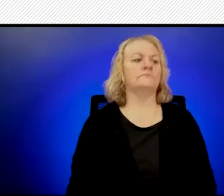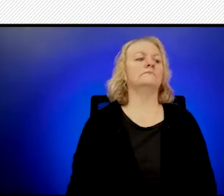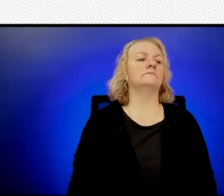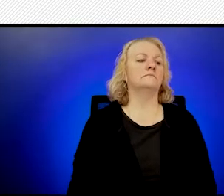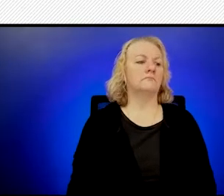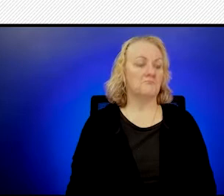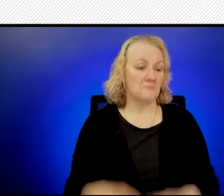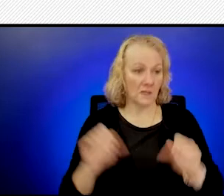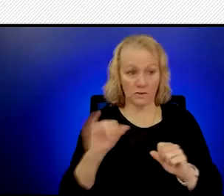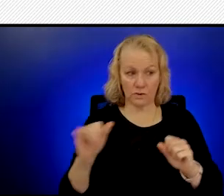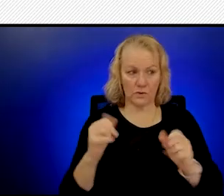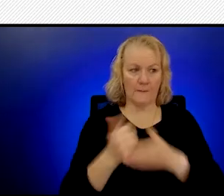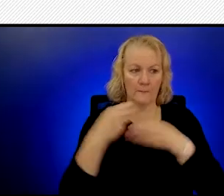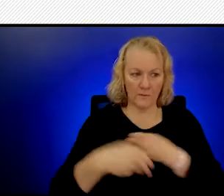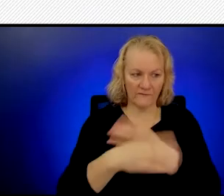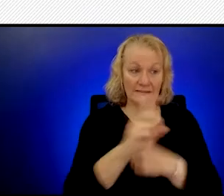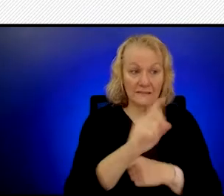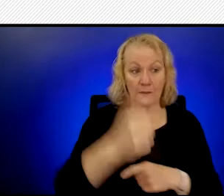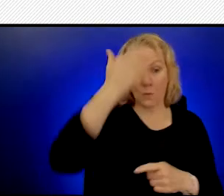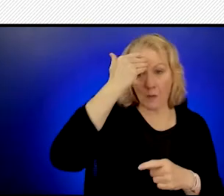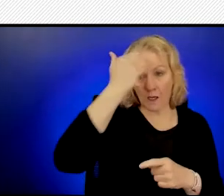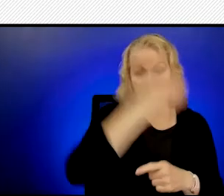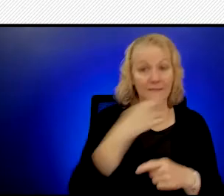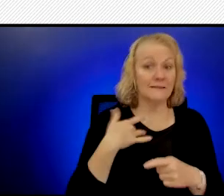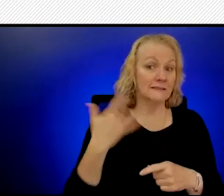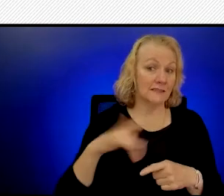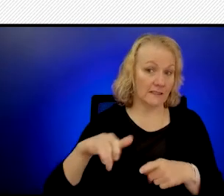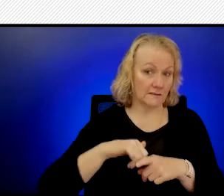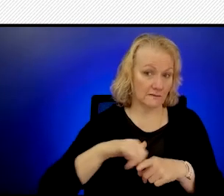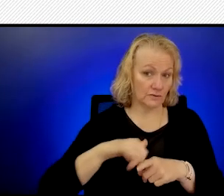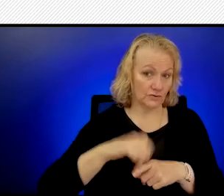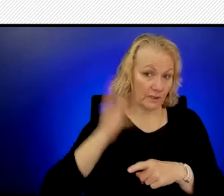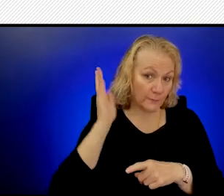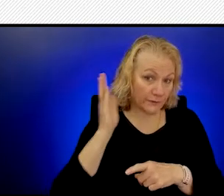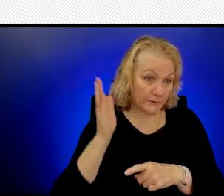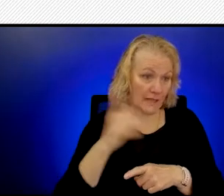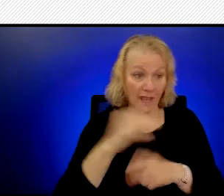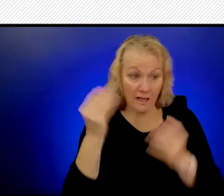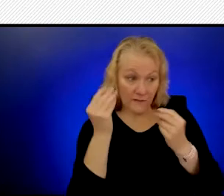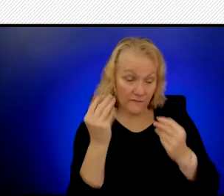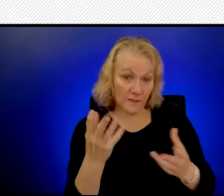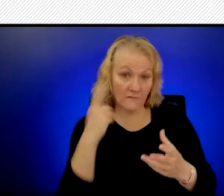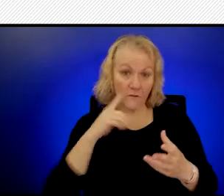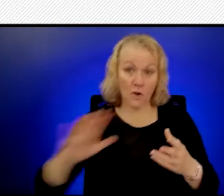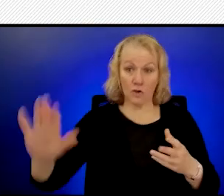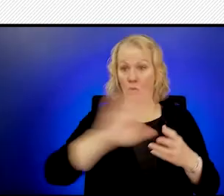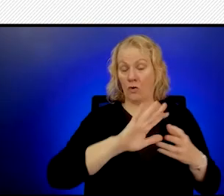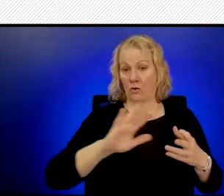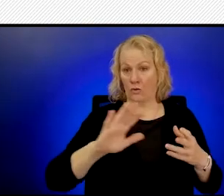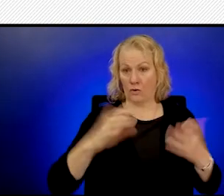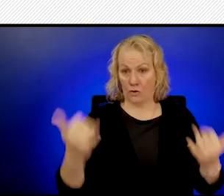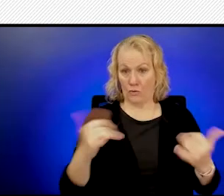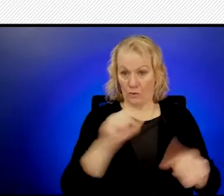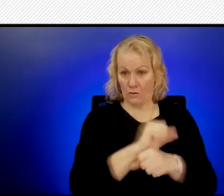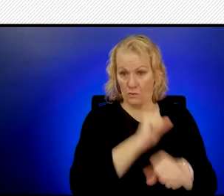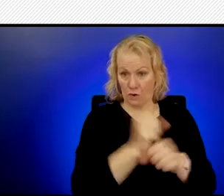We can help provide disability awareness and sensitivity presentations and information for your current employees. So